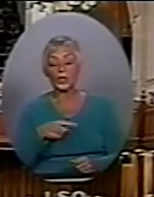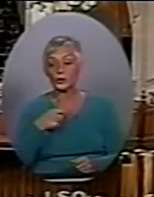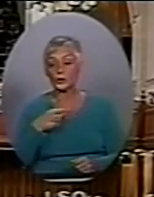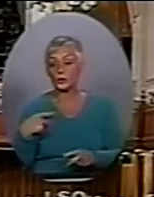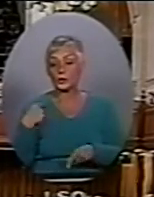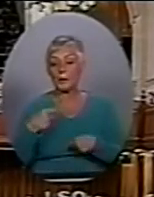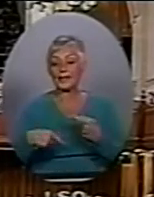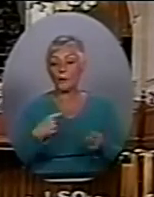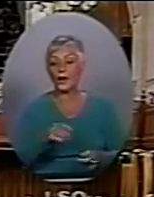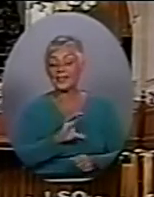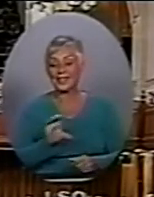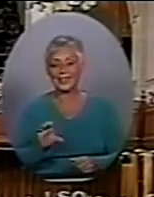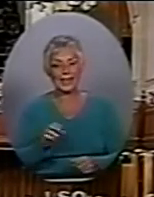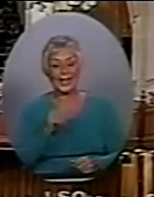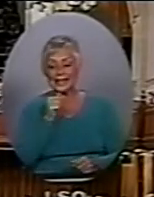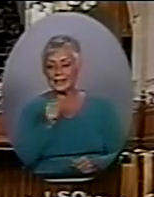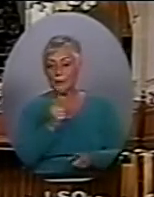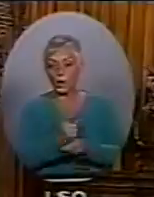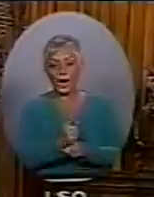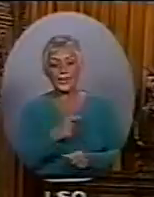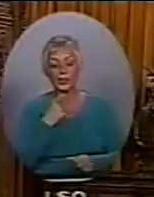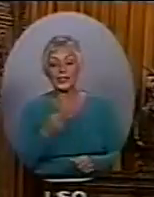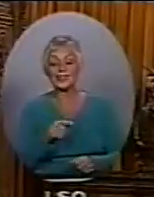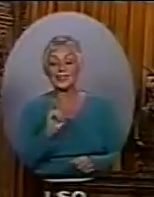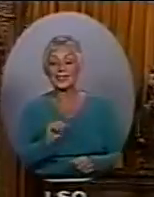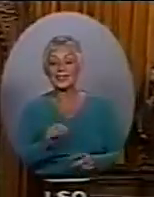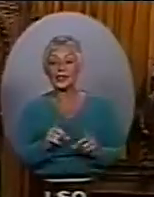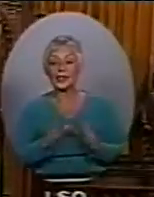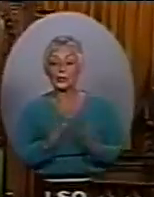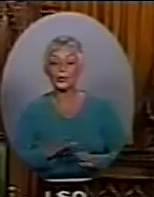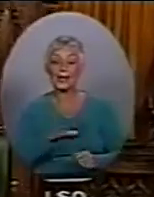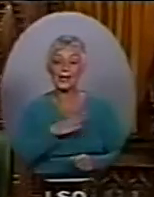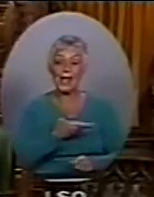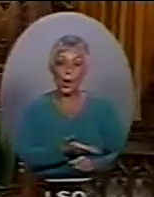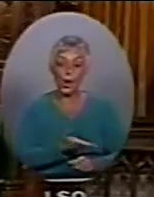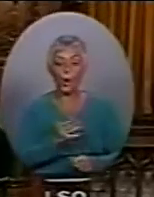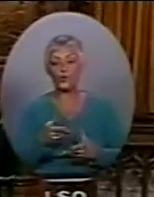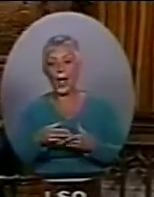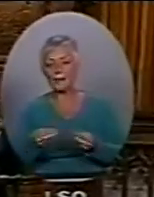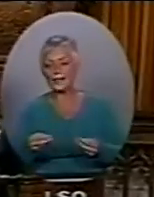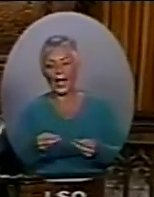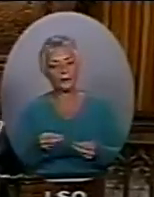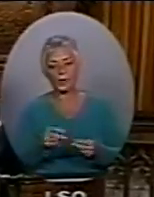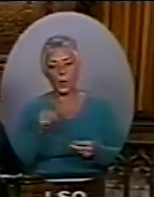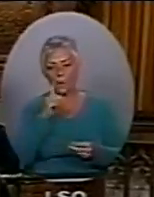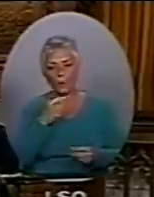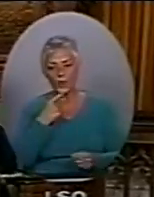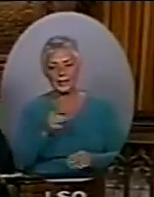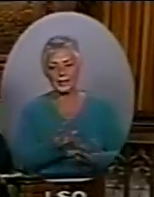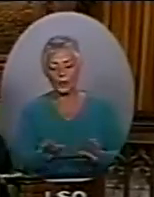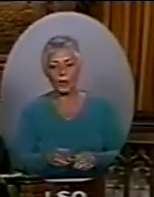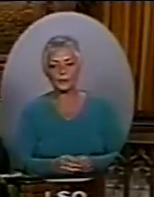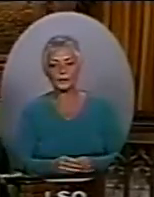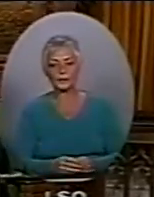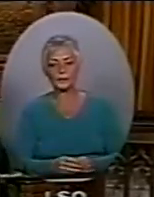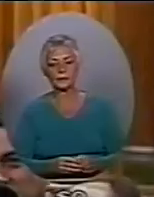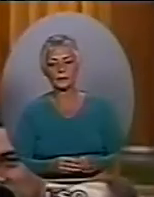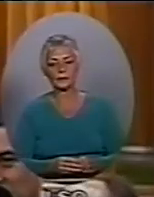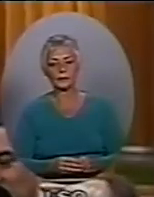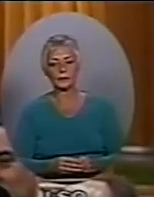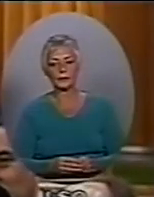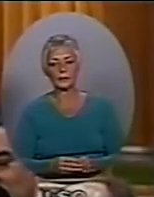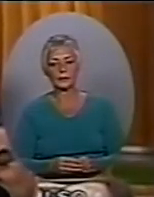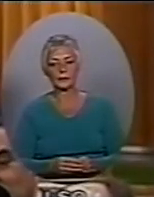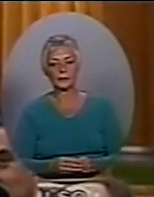for the rest of the question period. The Honourable Member for Timmins-James Bay. Well, Mr. Speaker, speaking of stop signs, the RCMP have